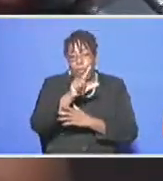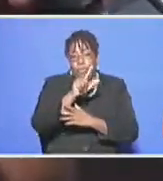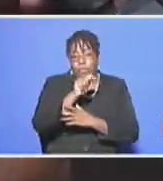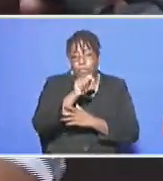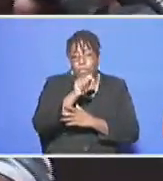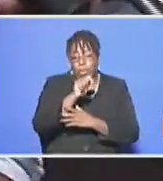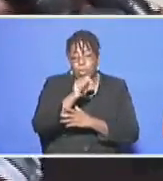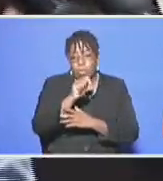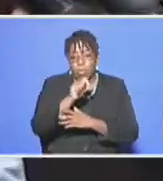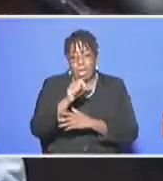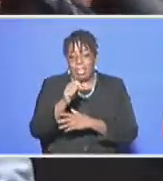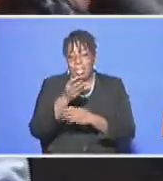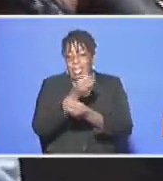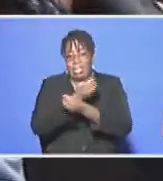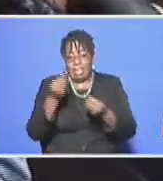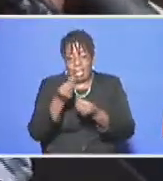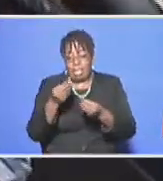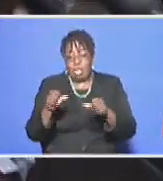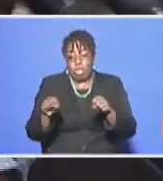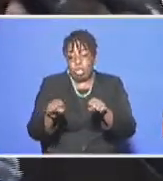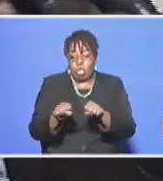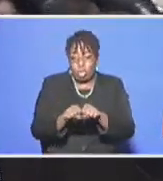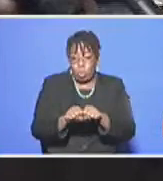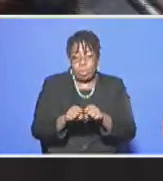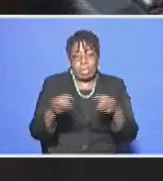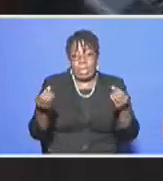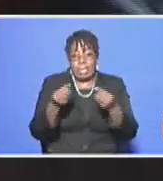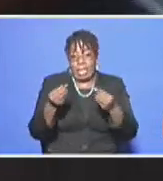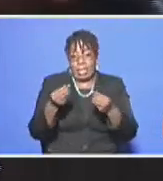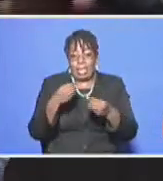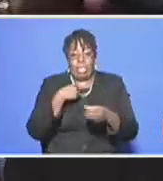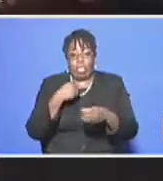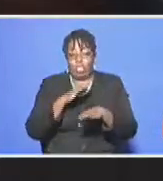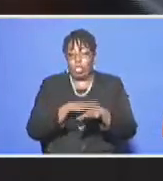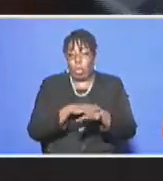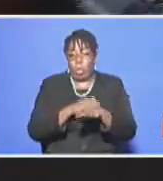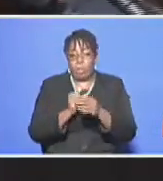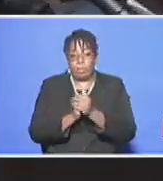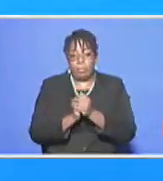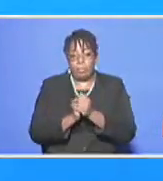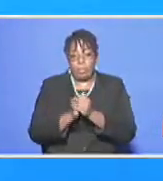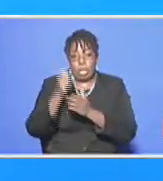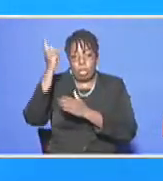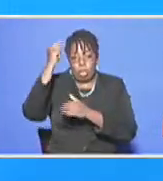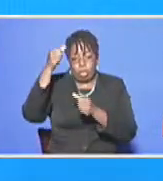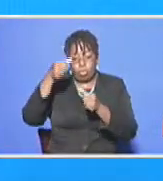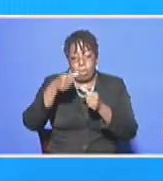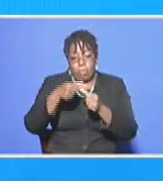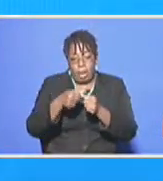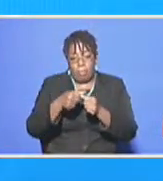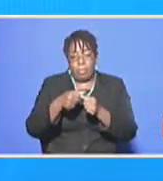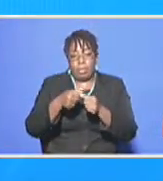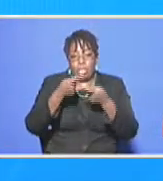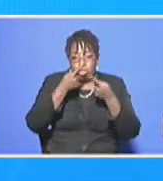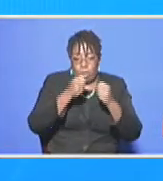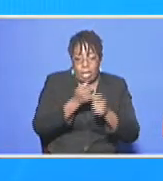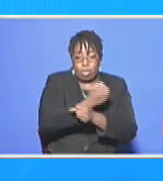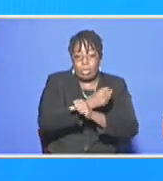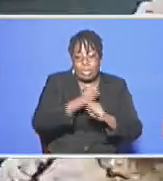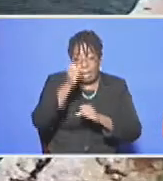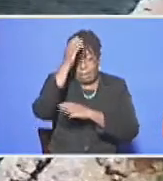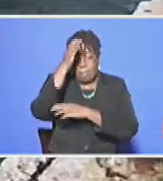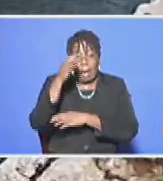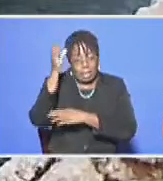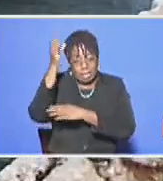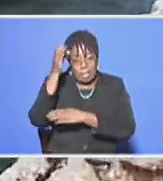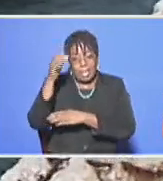Him not having no shirt on, not having no shoes on, he became a conductor for electricity. Knowles recalling his harrowing attempts to save the man whom he considered